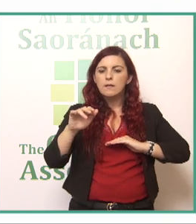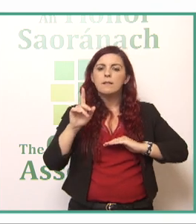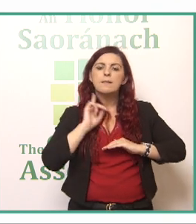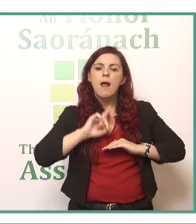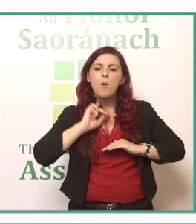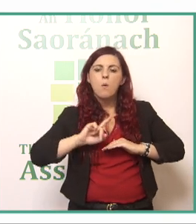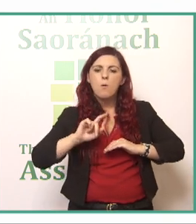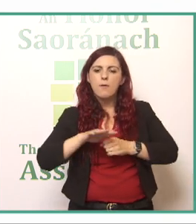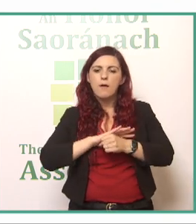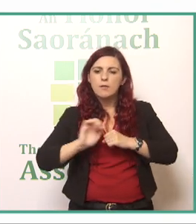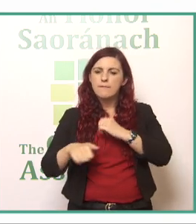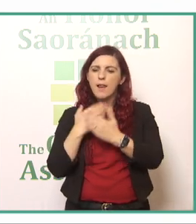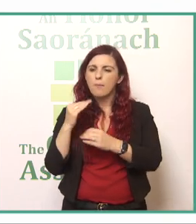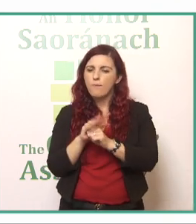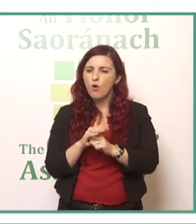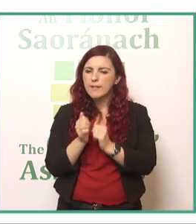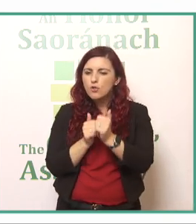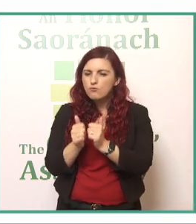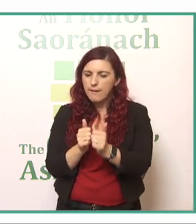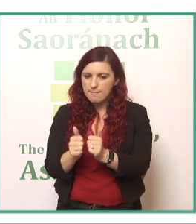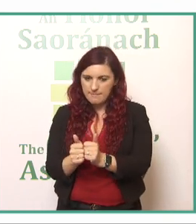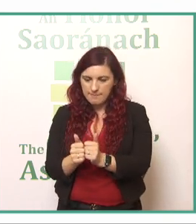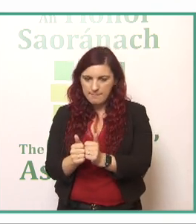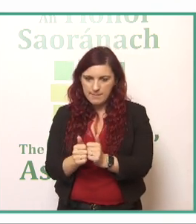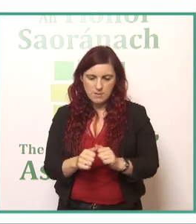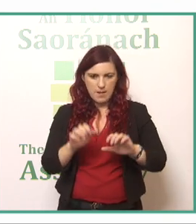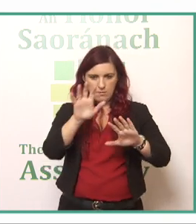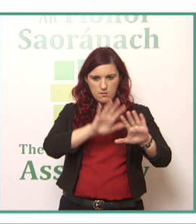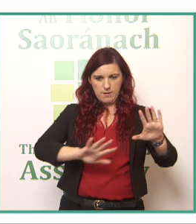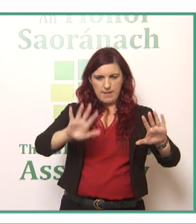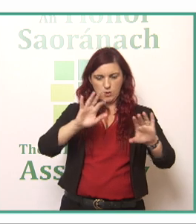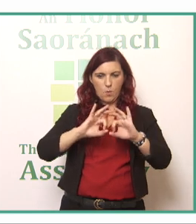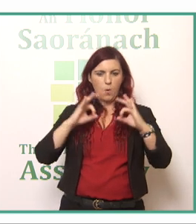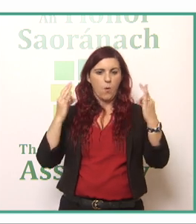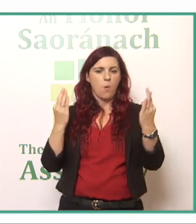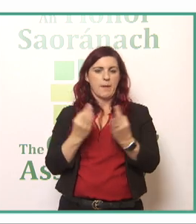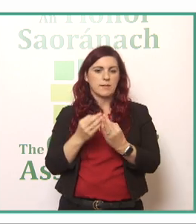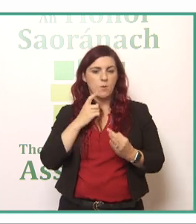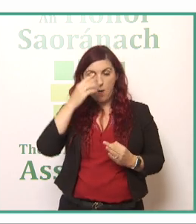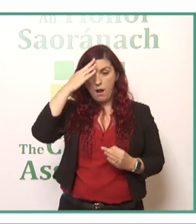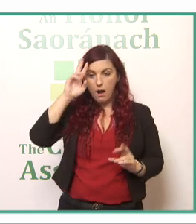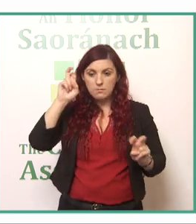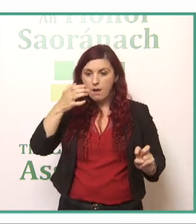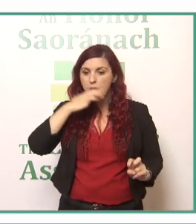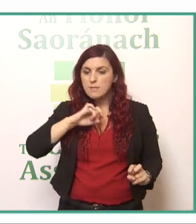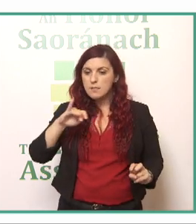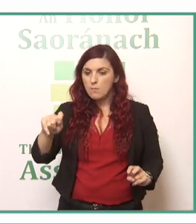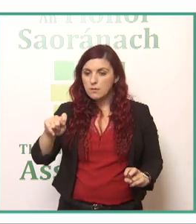were developed for industrial peatlands. And let's put that into the global context. So Ireland is a hotspot. So up to